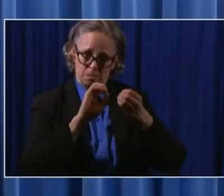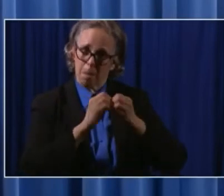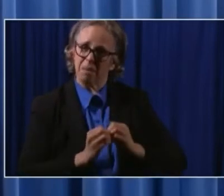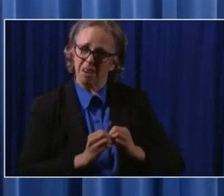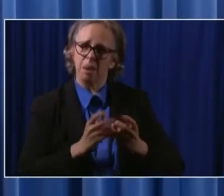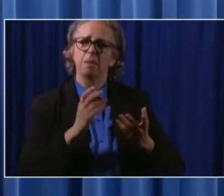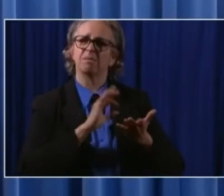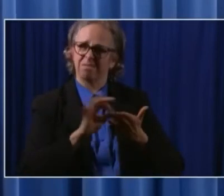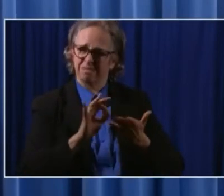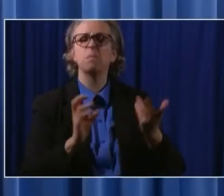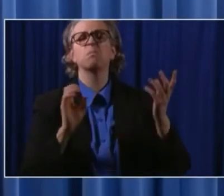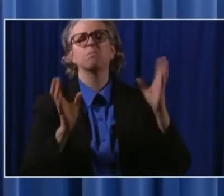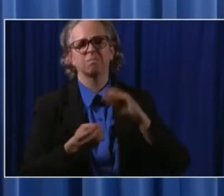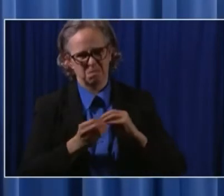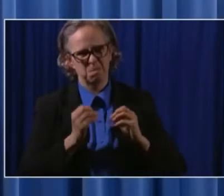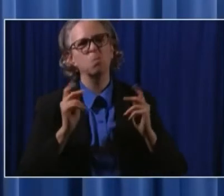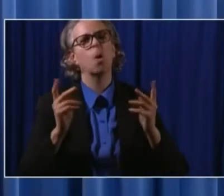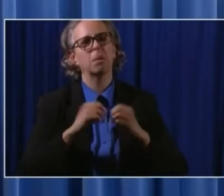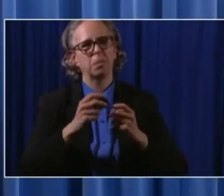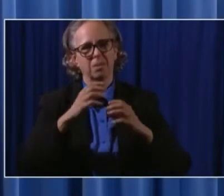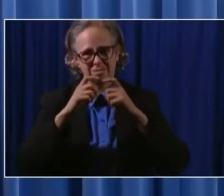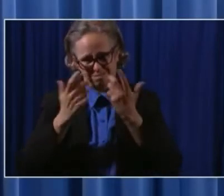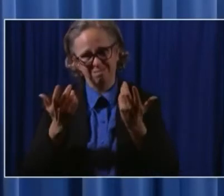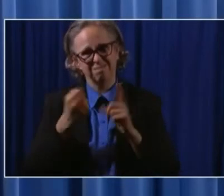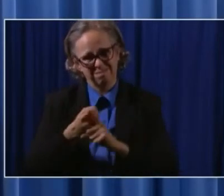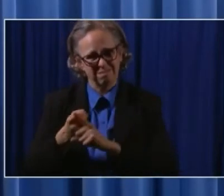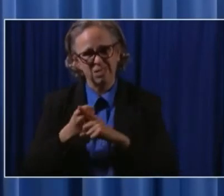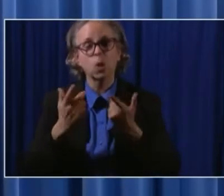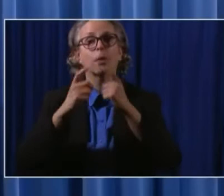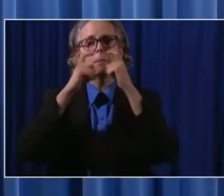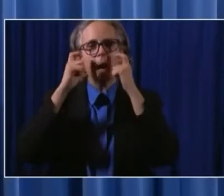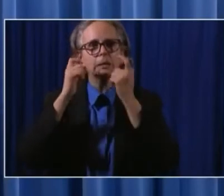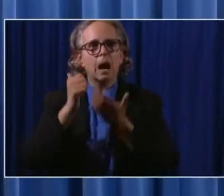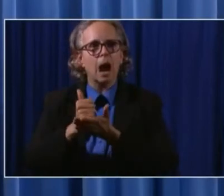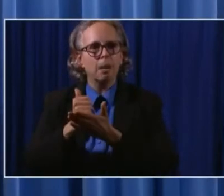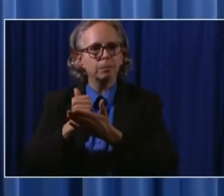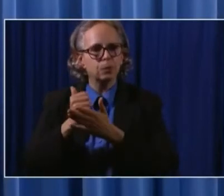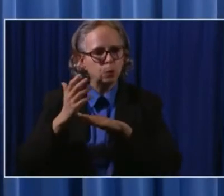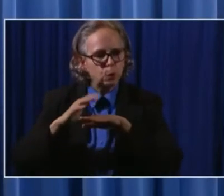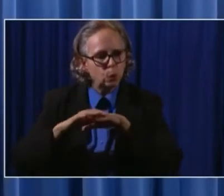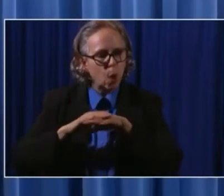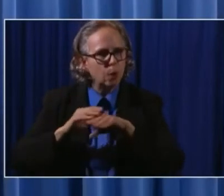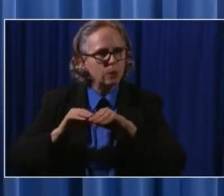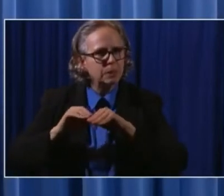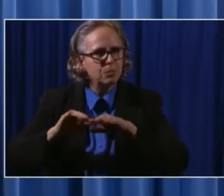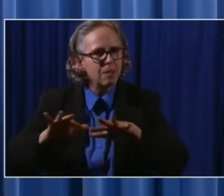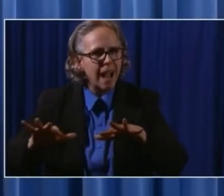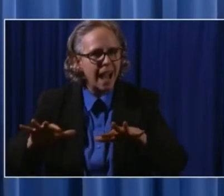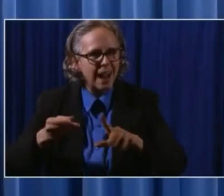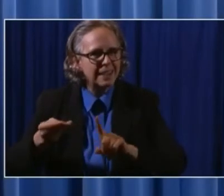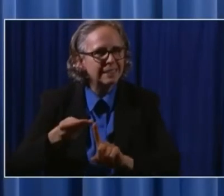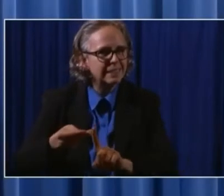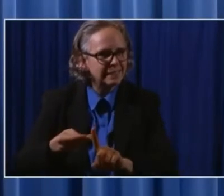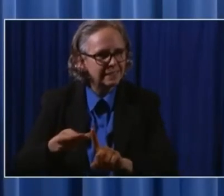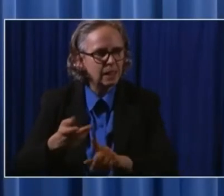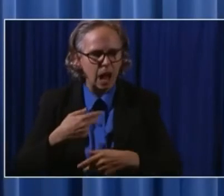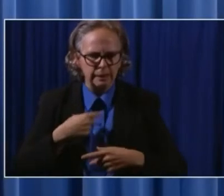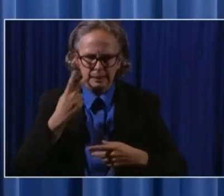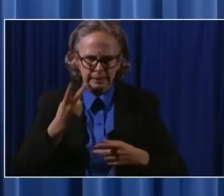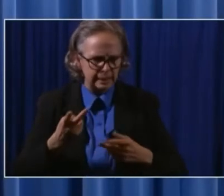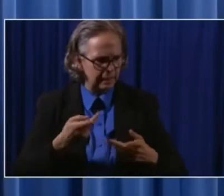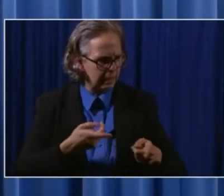masks, we're seeing a slowing of the acceleration of this in a lot of these red counties. So all that put